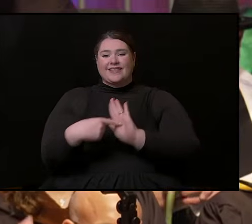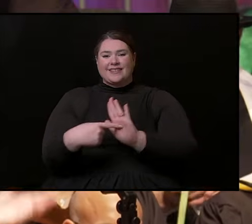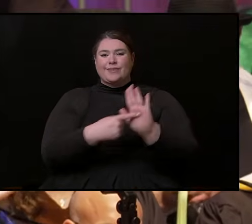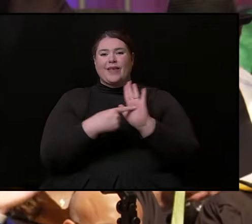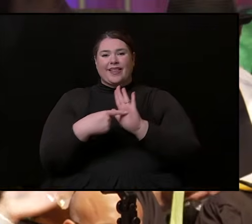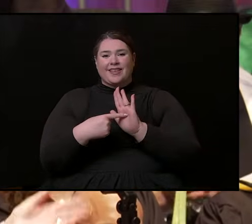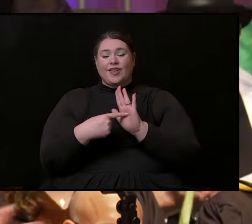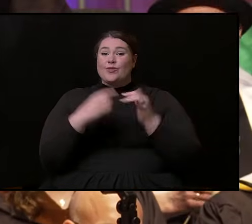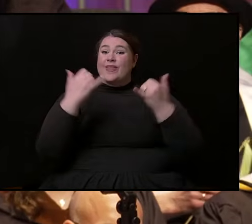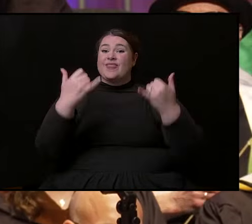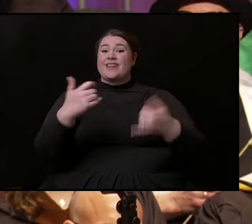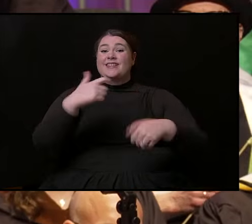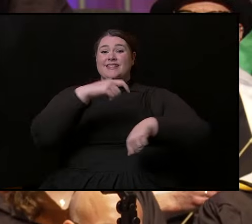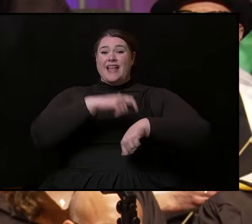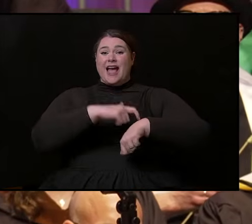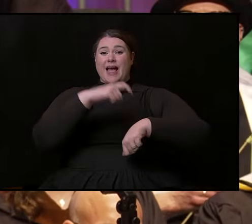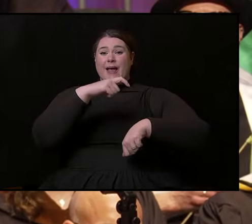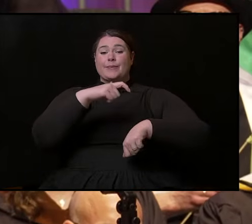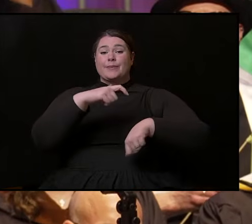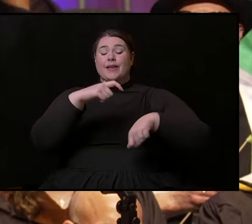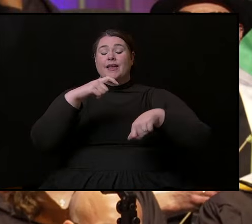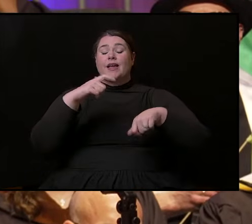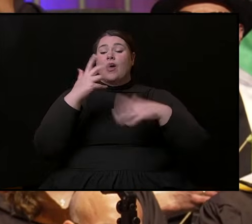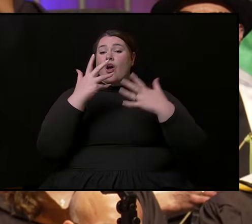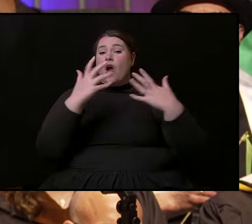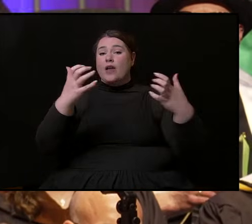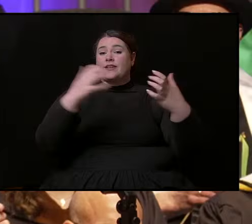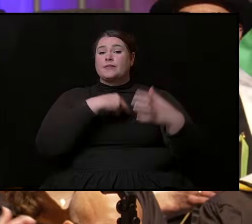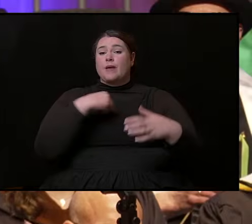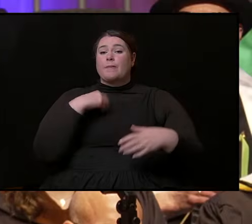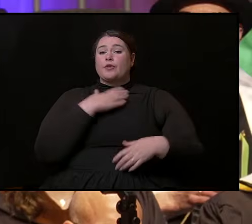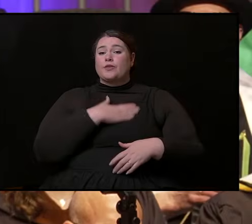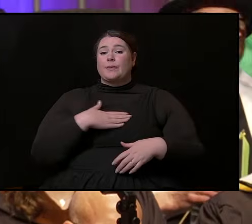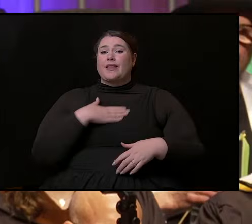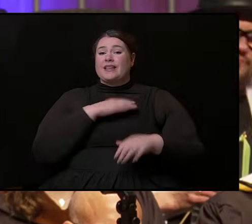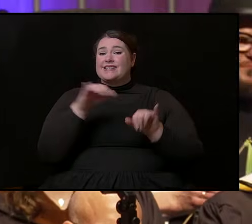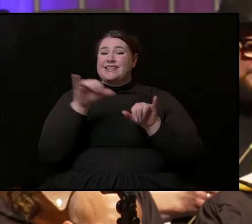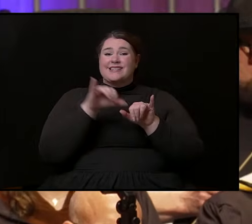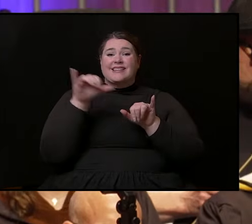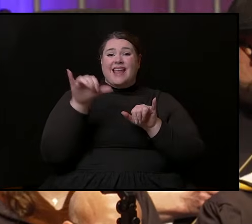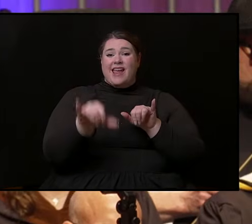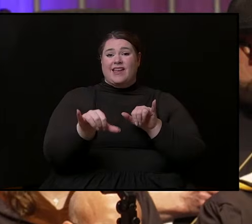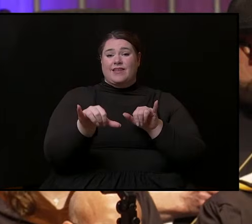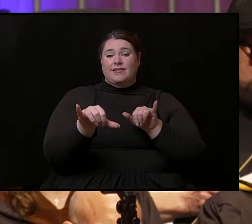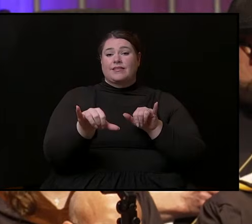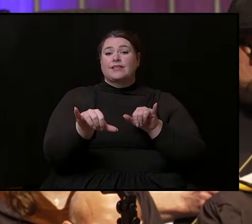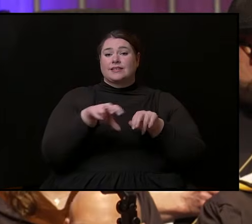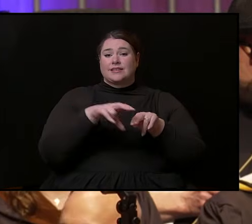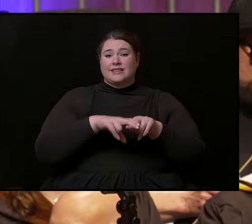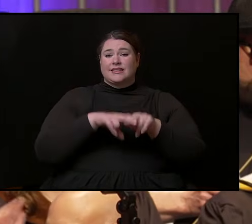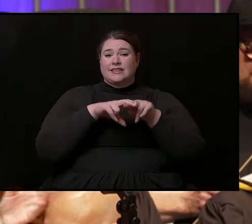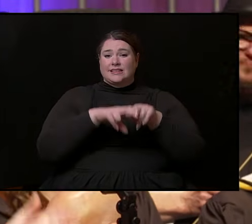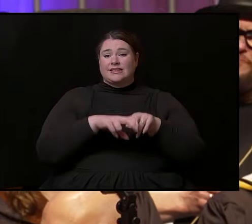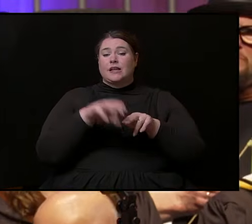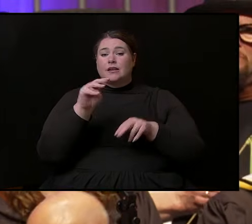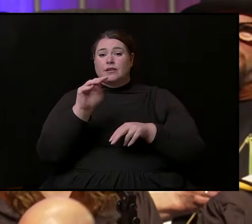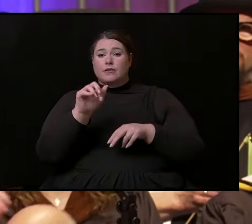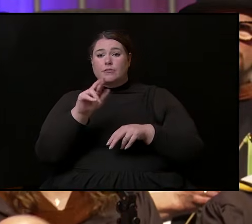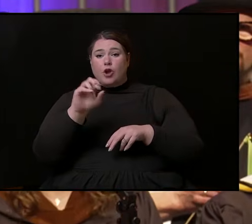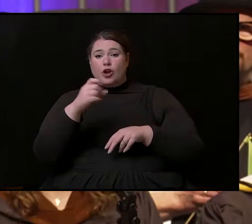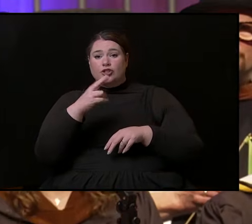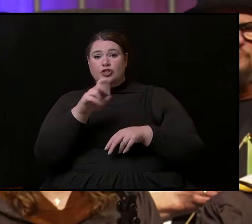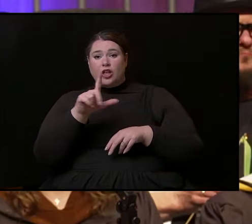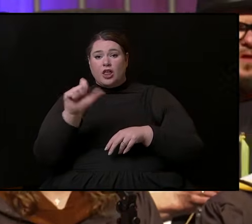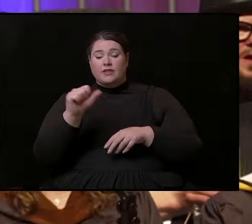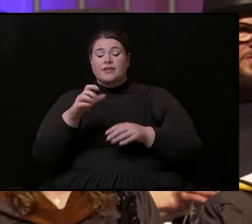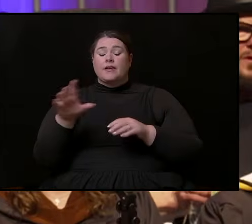time, I'm going to ask everybody to stay in their seats, but will the marshals take up your standards? Guests,